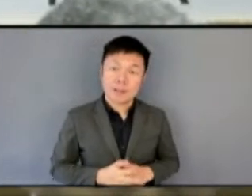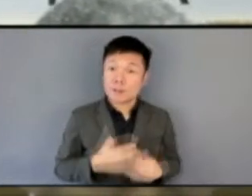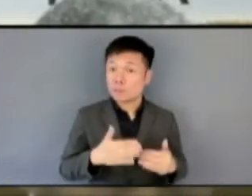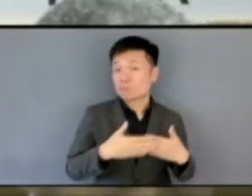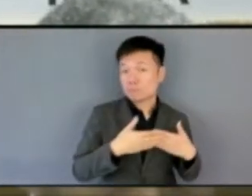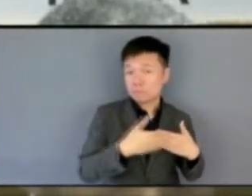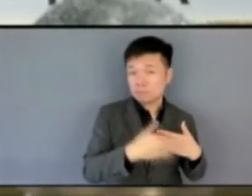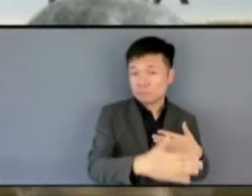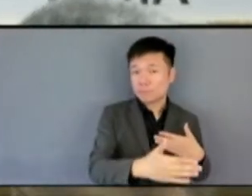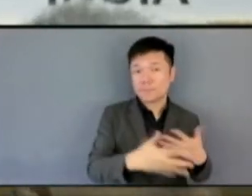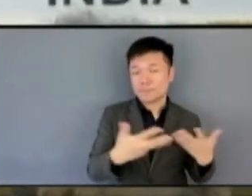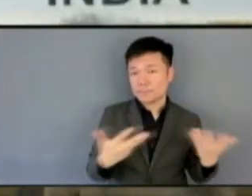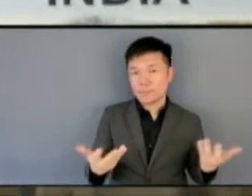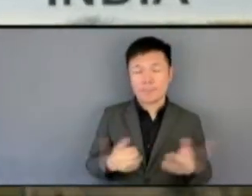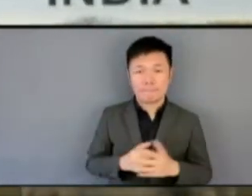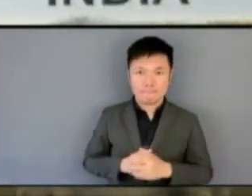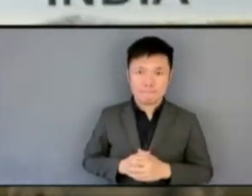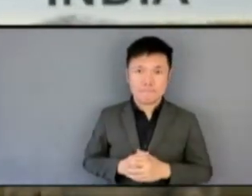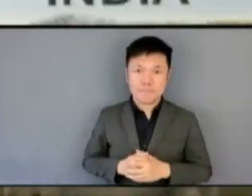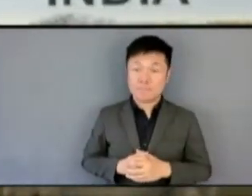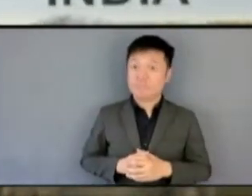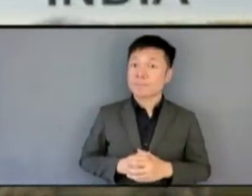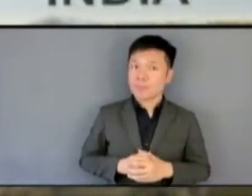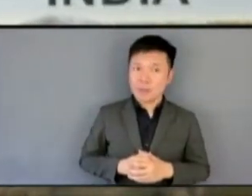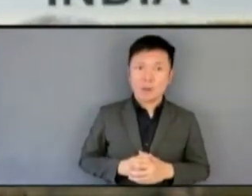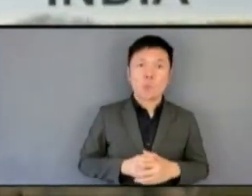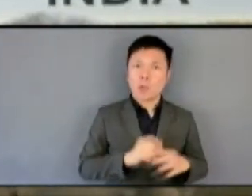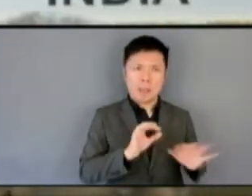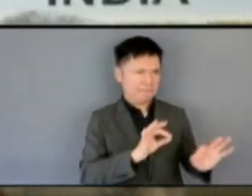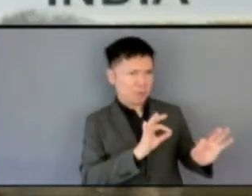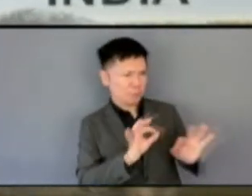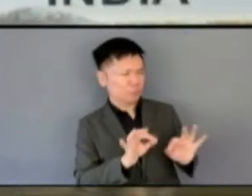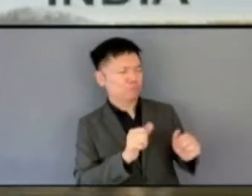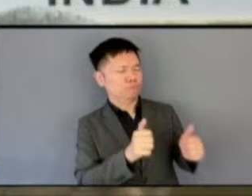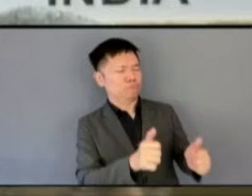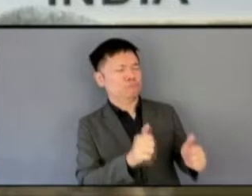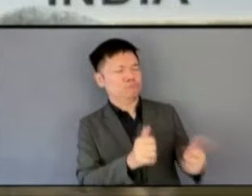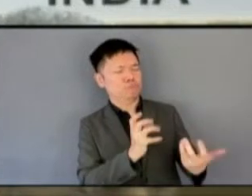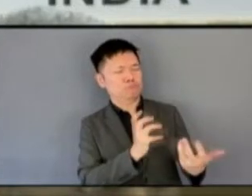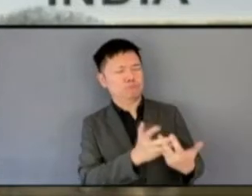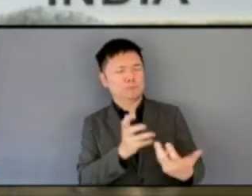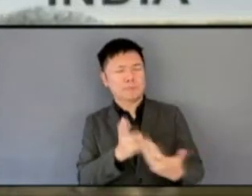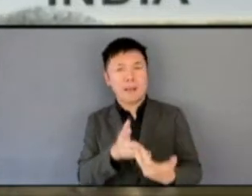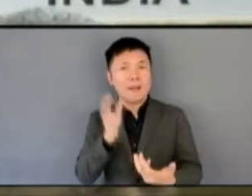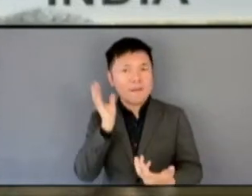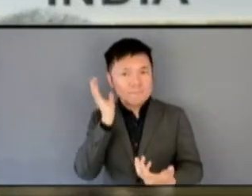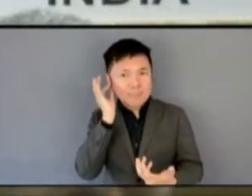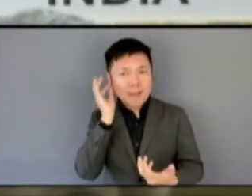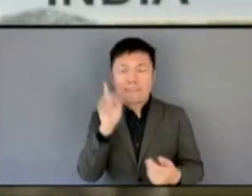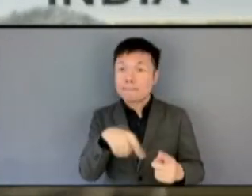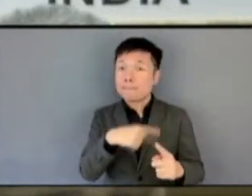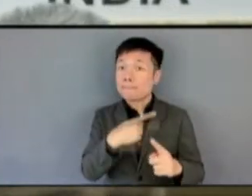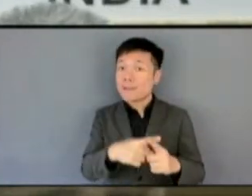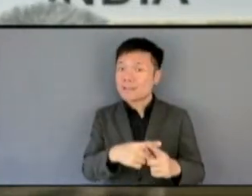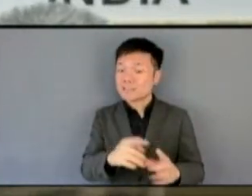definitely lead to gender-responsive outcomes that foster intergenerational